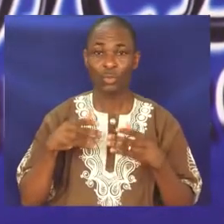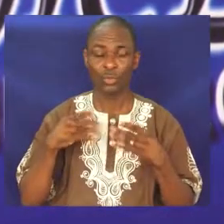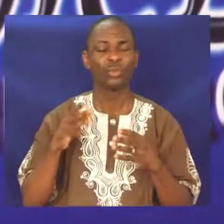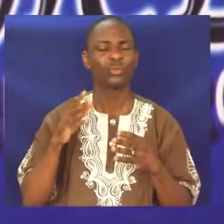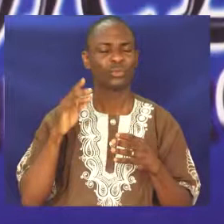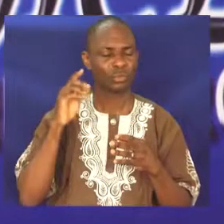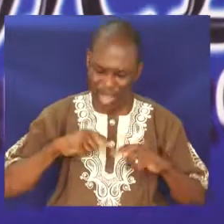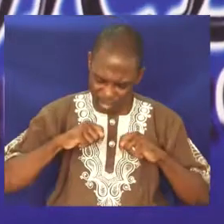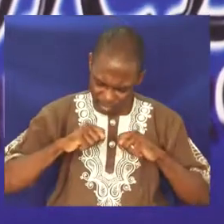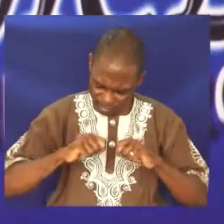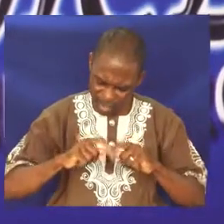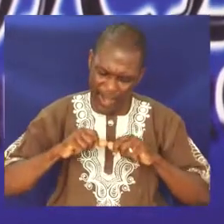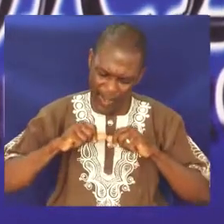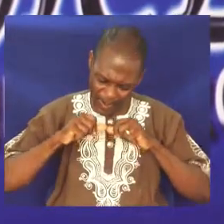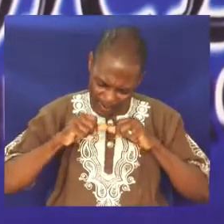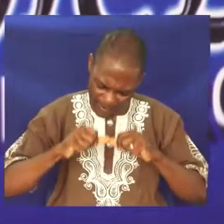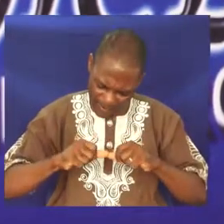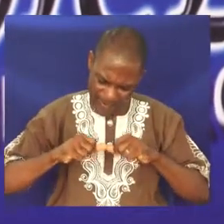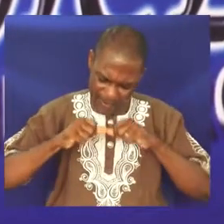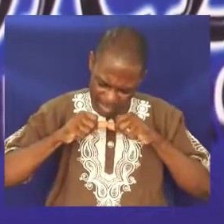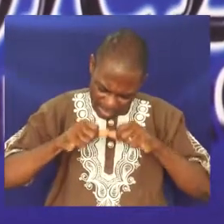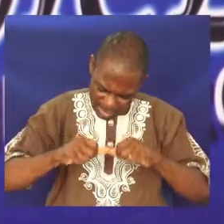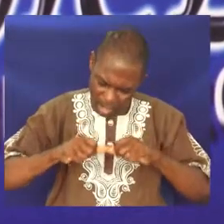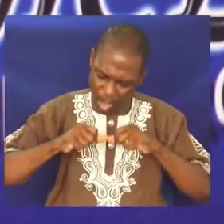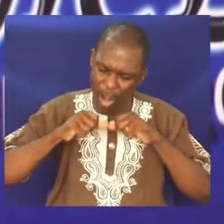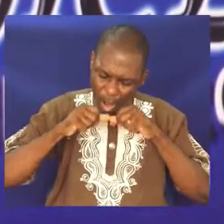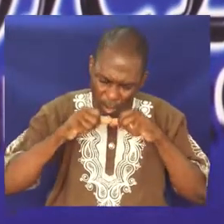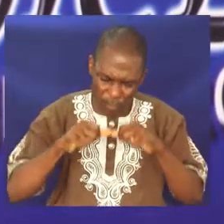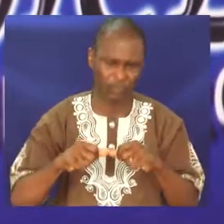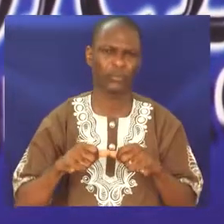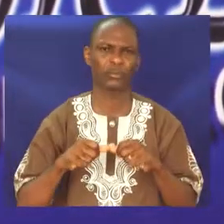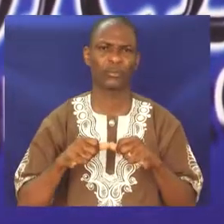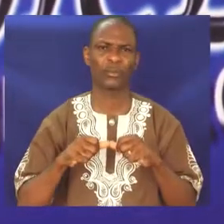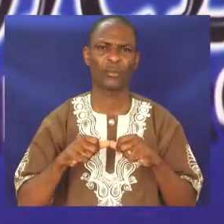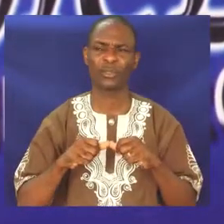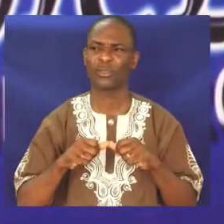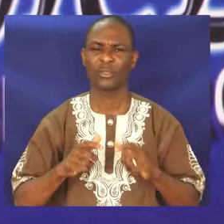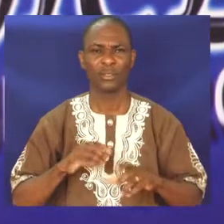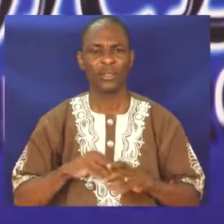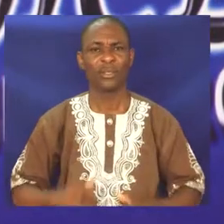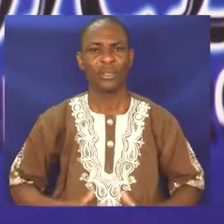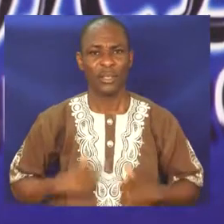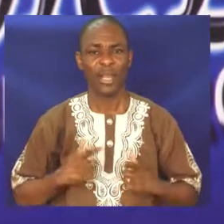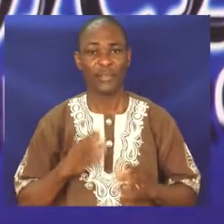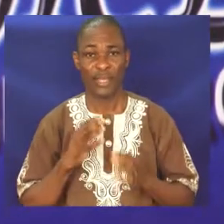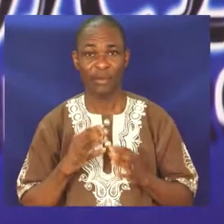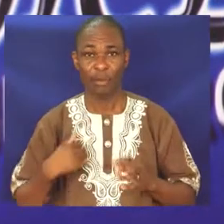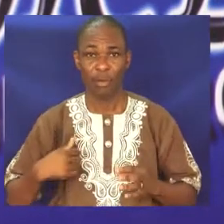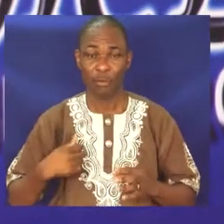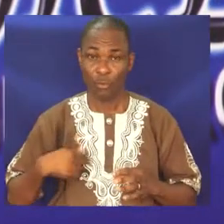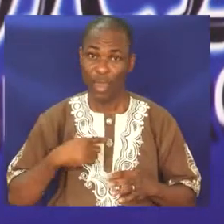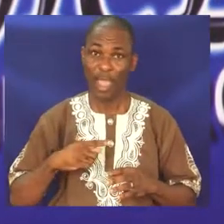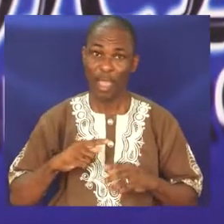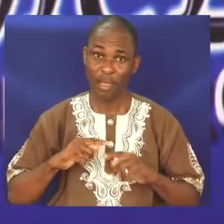ye yire ye ho ekoye nim perseverance and persistency se ye preso